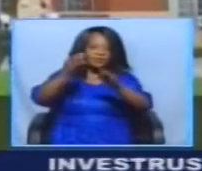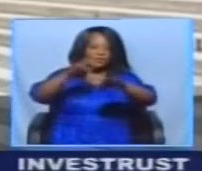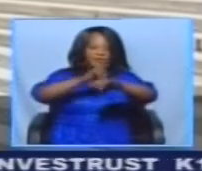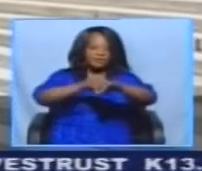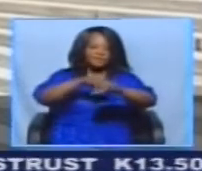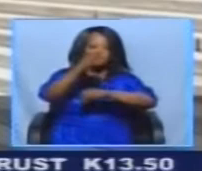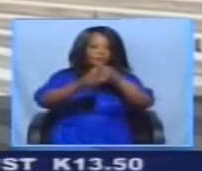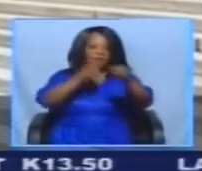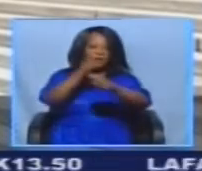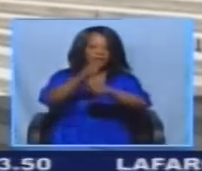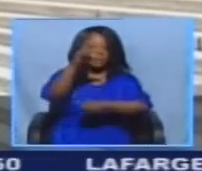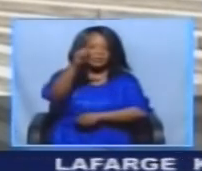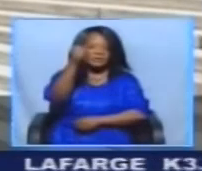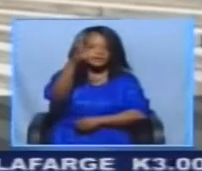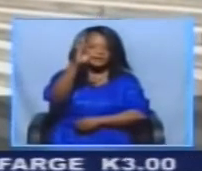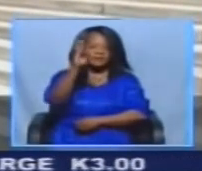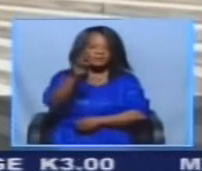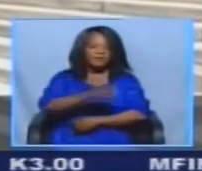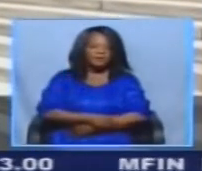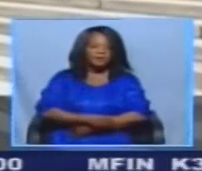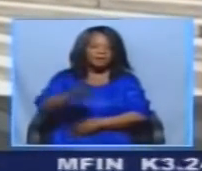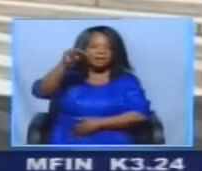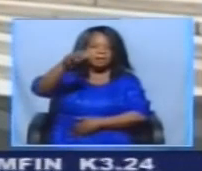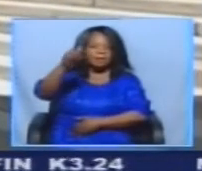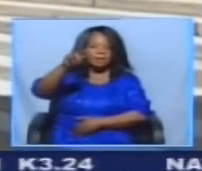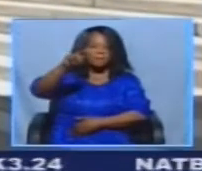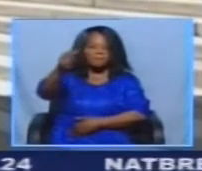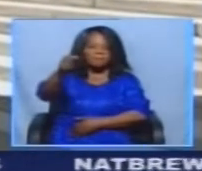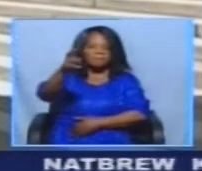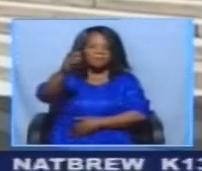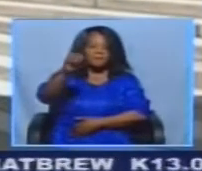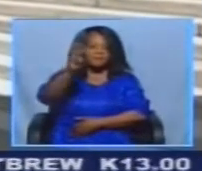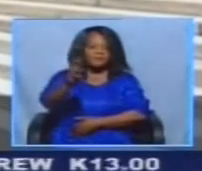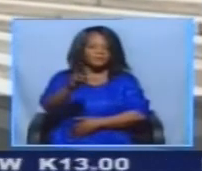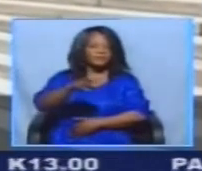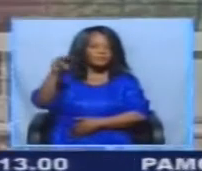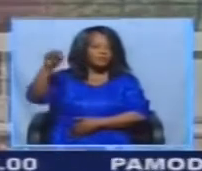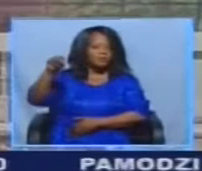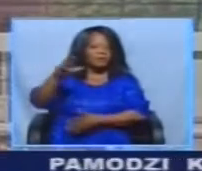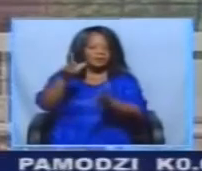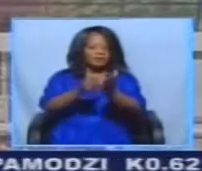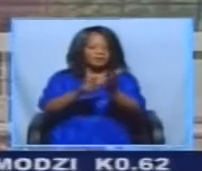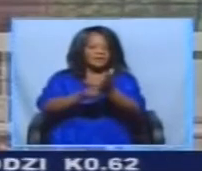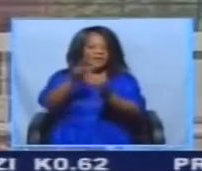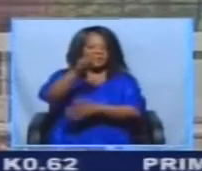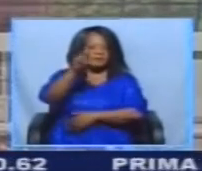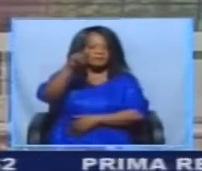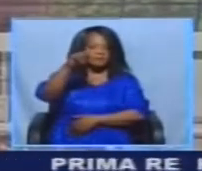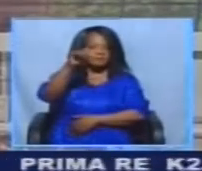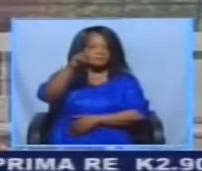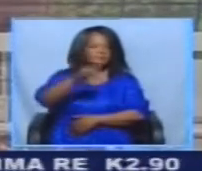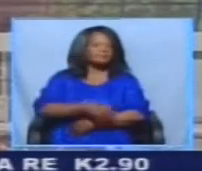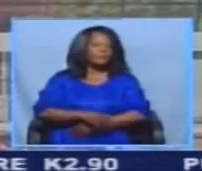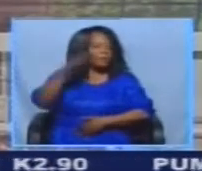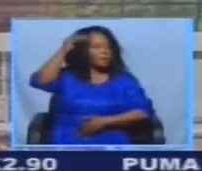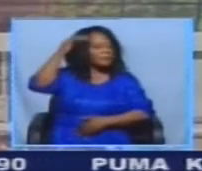year 2017. Matthews Msukwa for Zanis News in Lusaka. Ministry of